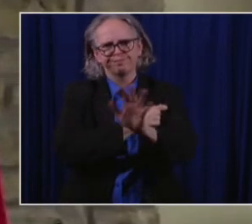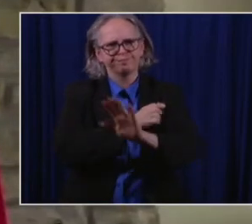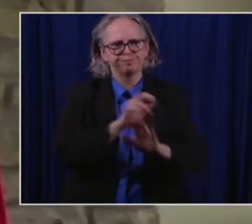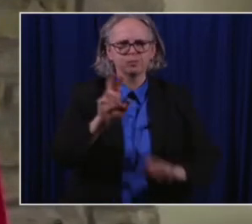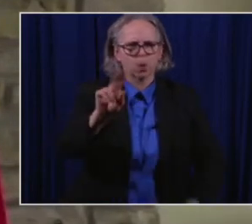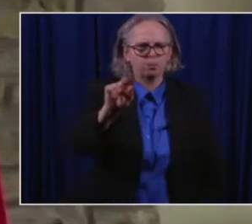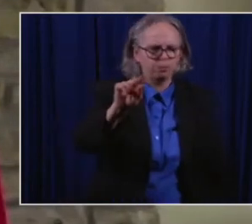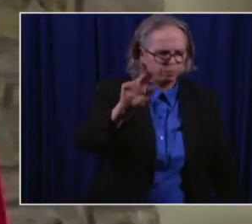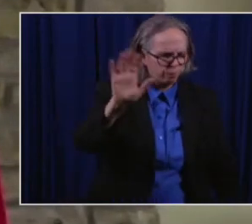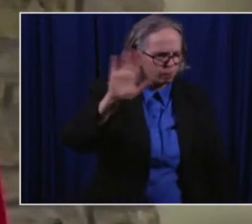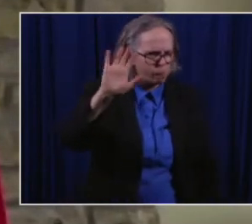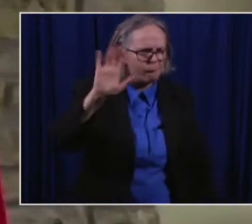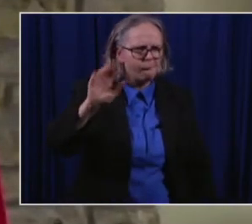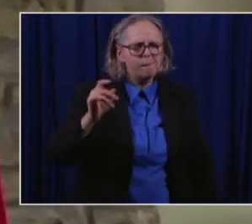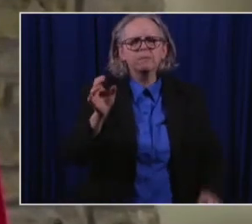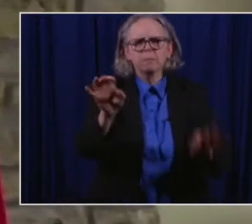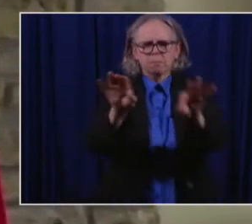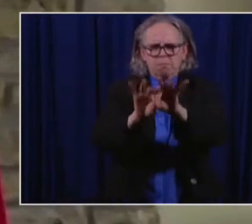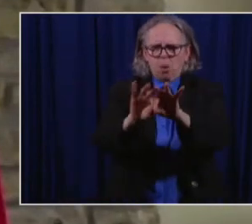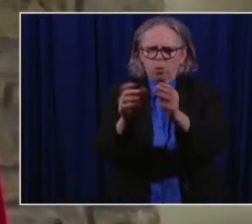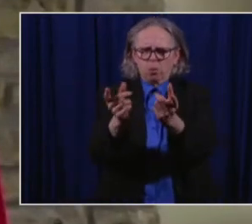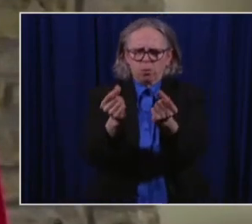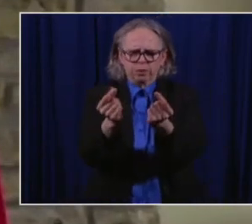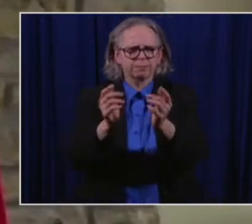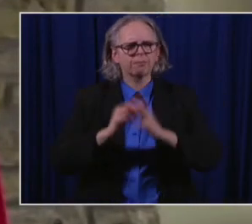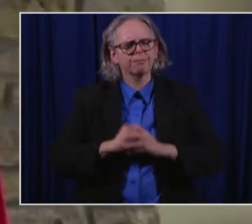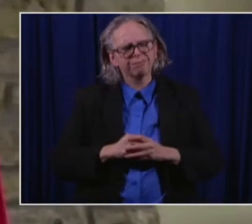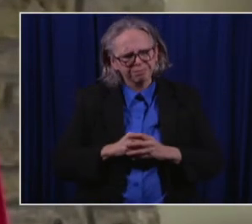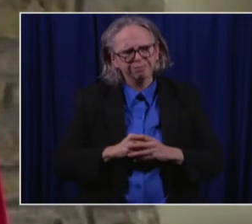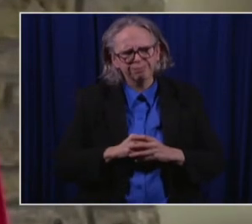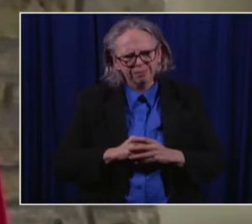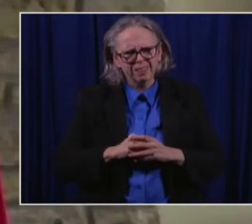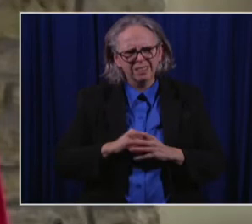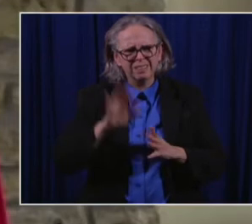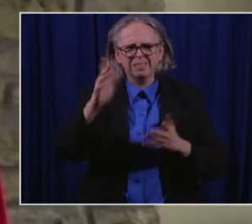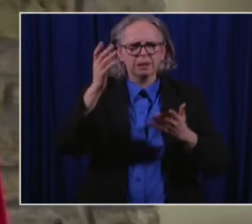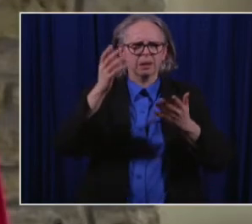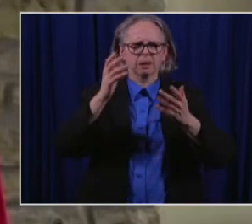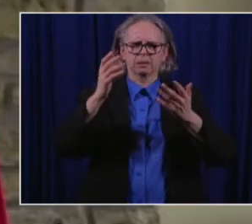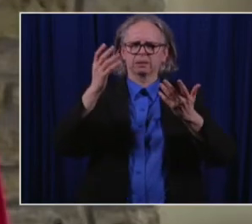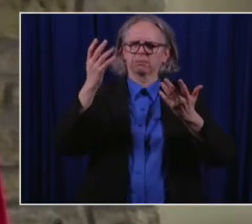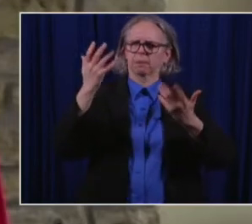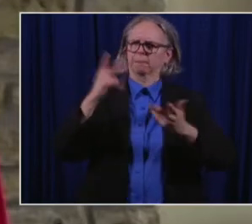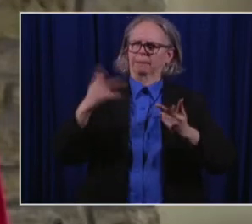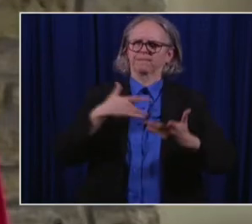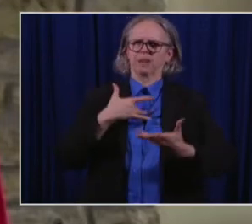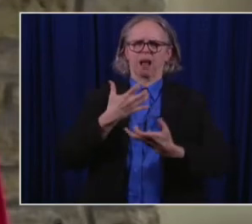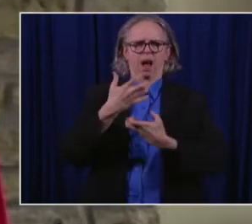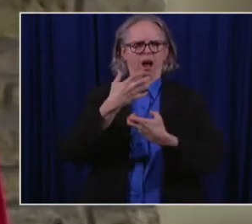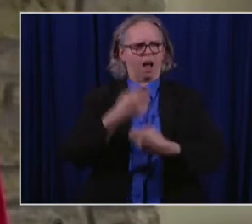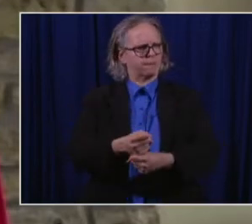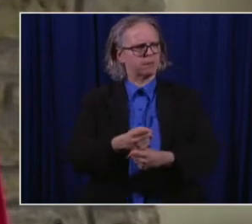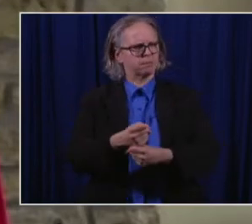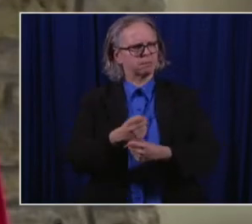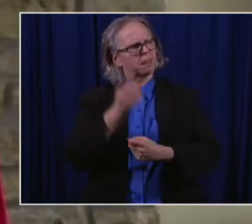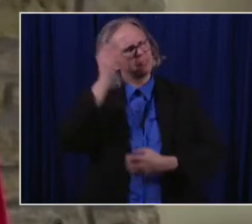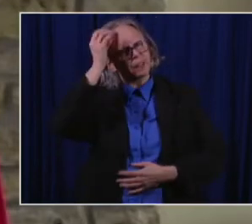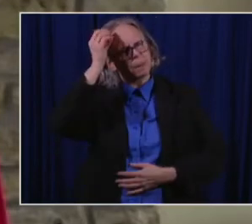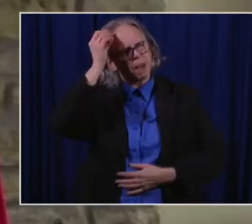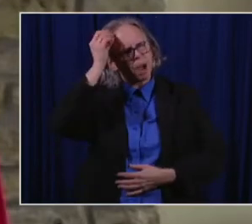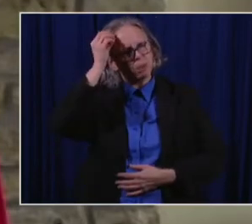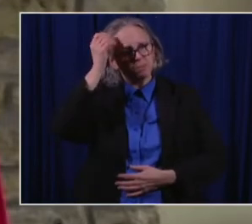This is a question of public confidence, and I think that if you listen to people like